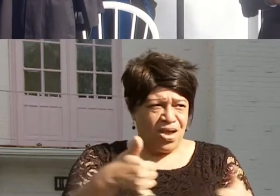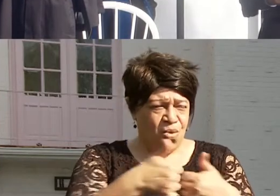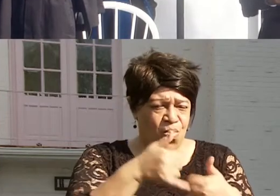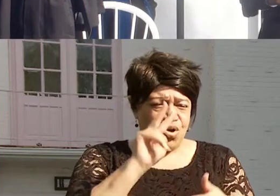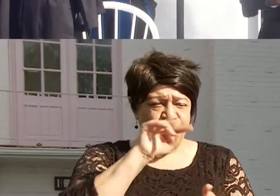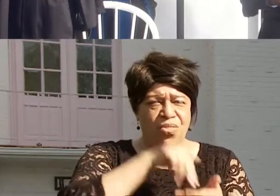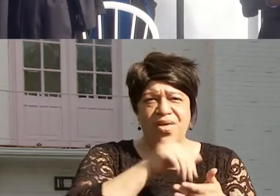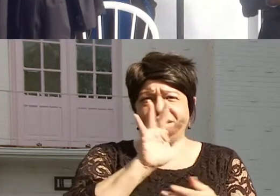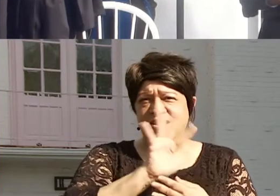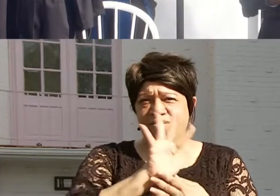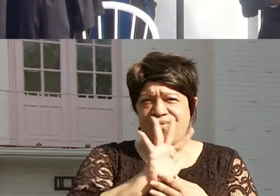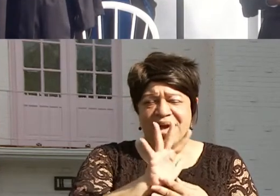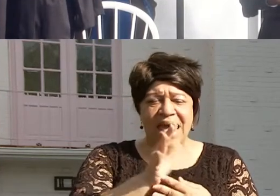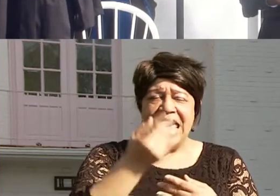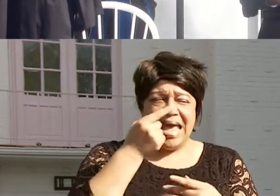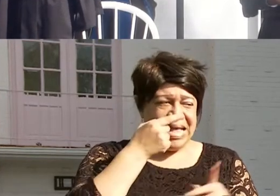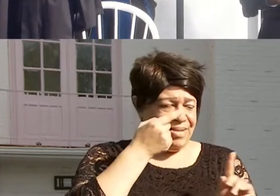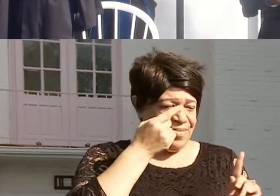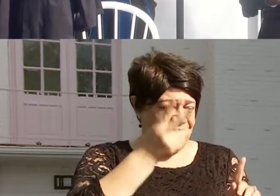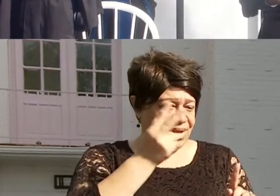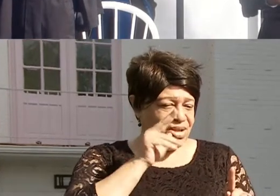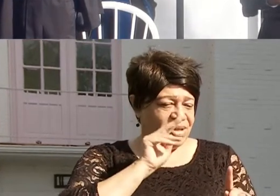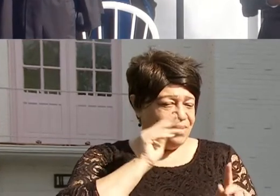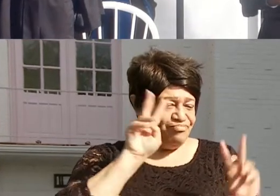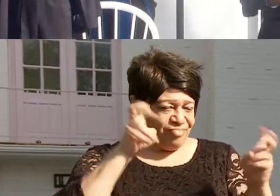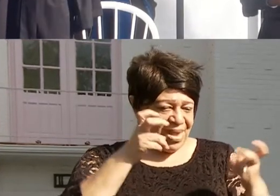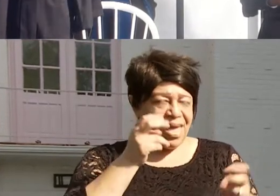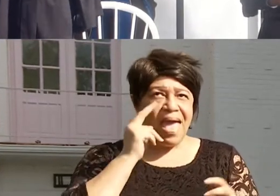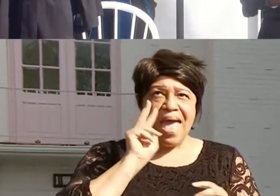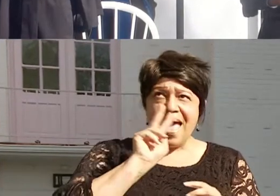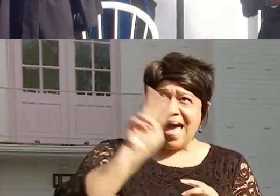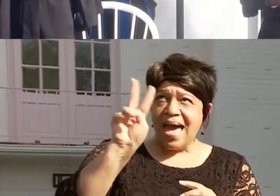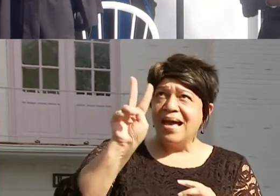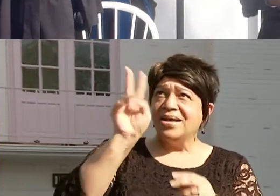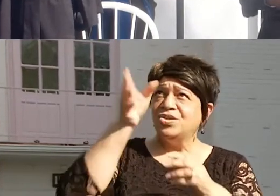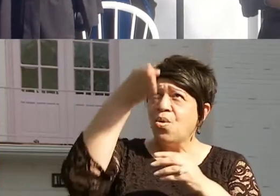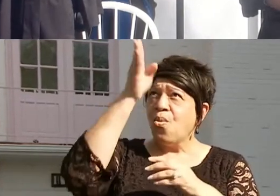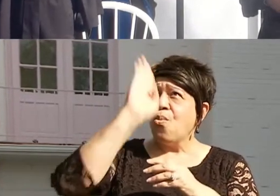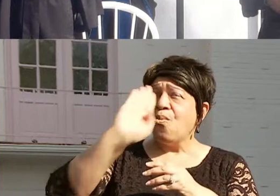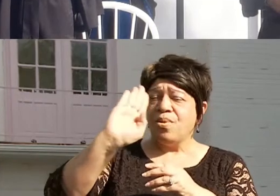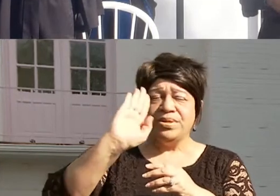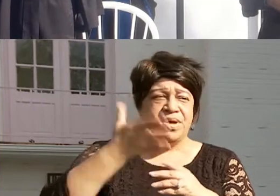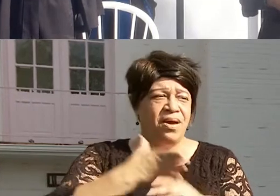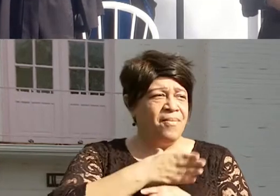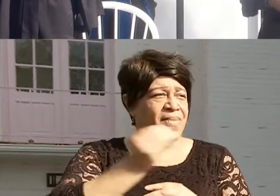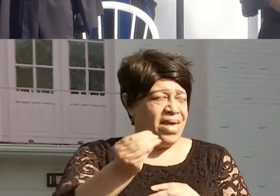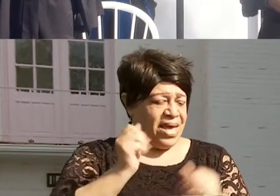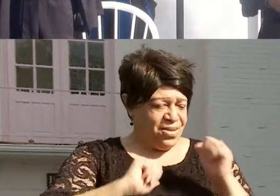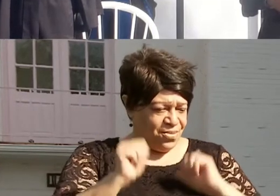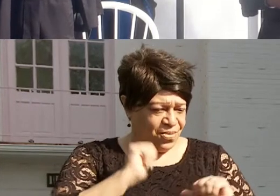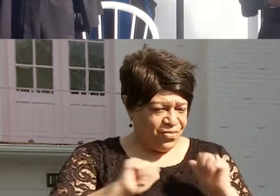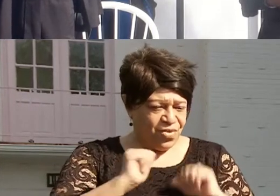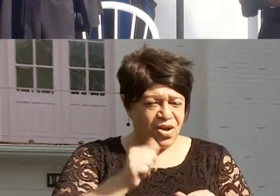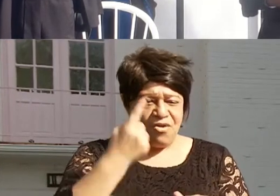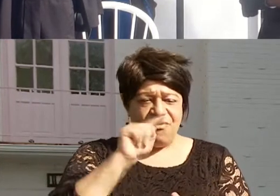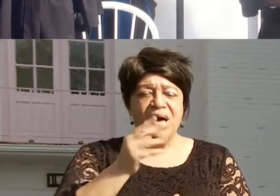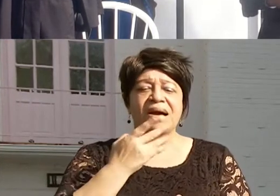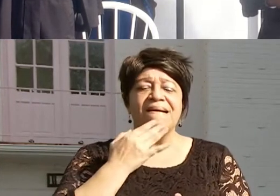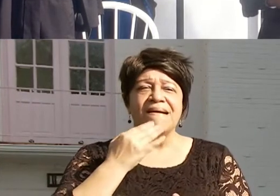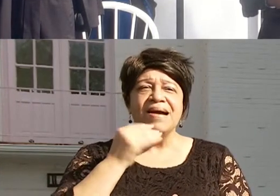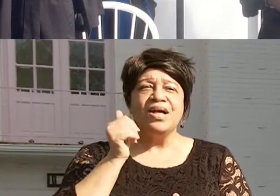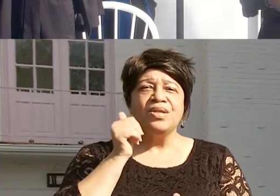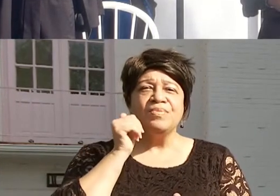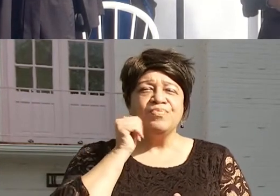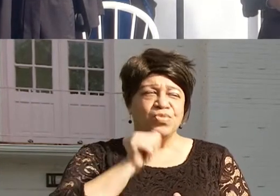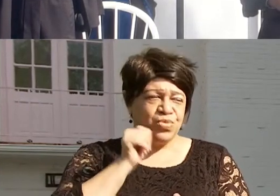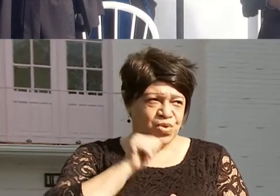his role in Their Eyes Were Watching God, and the African American Film Critics Award in 2010 for his role in For Colored Girls. A